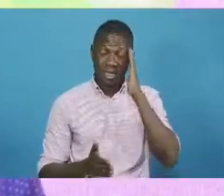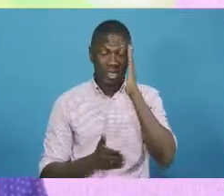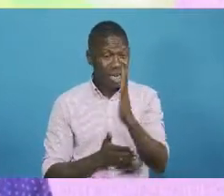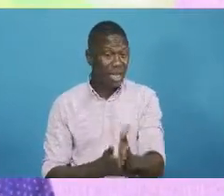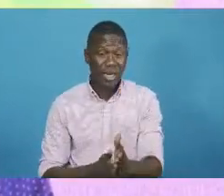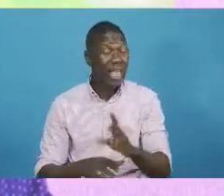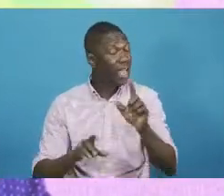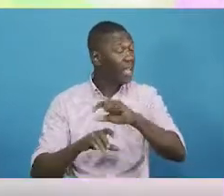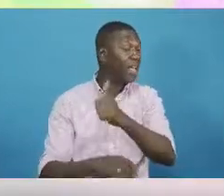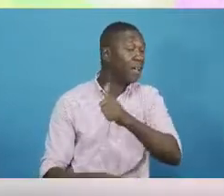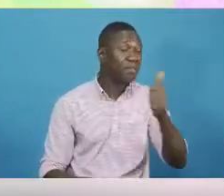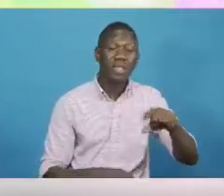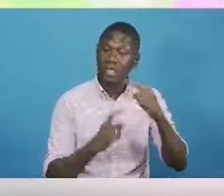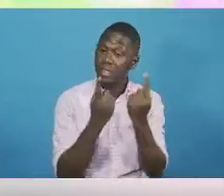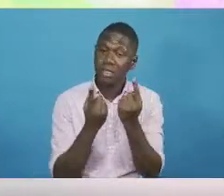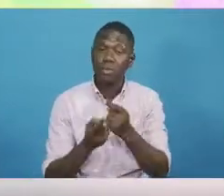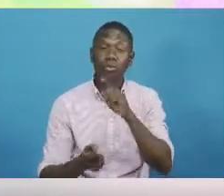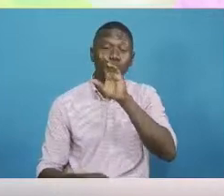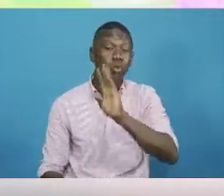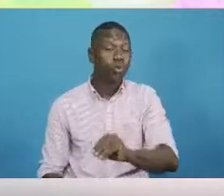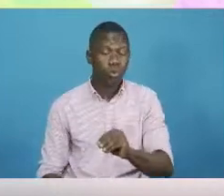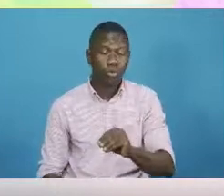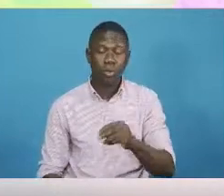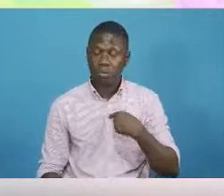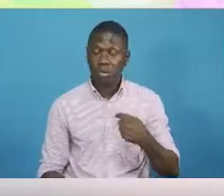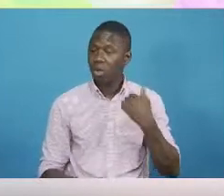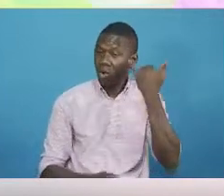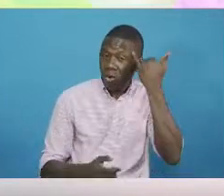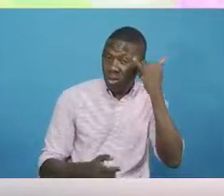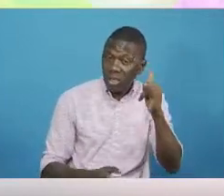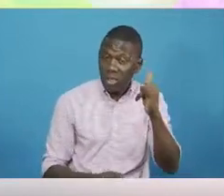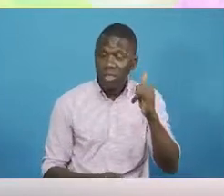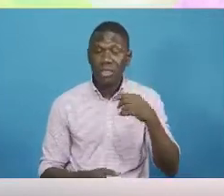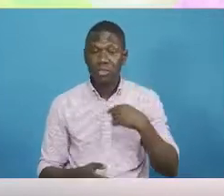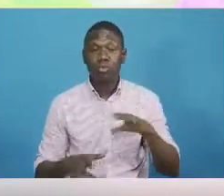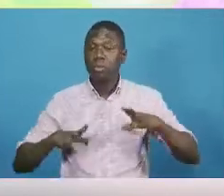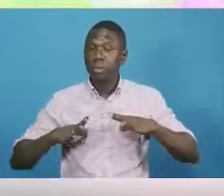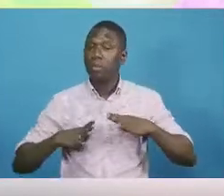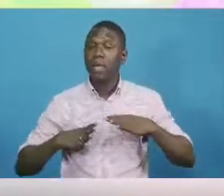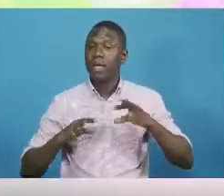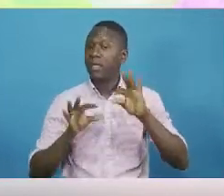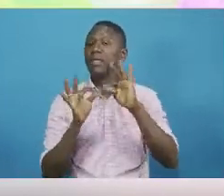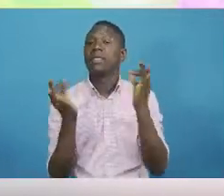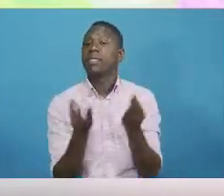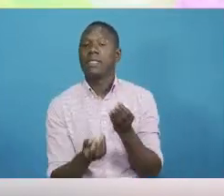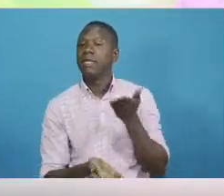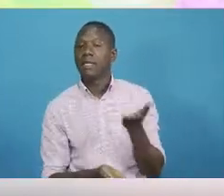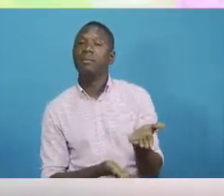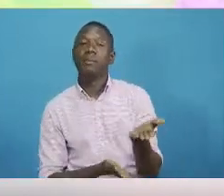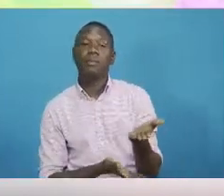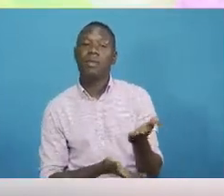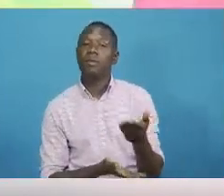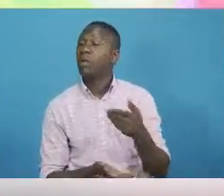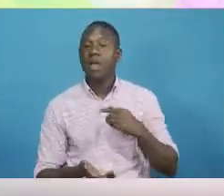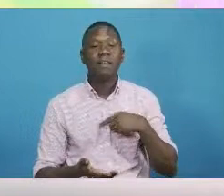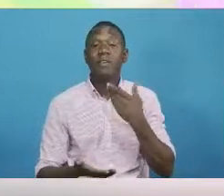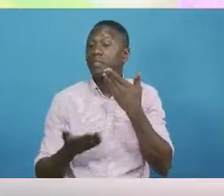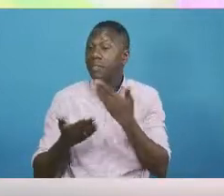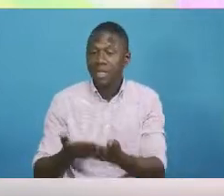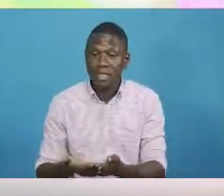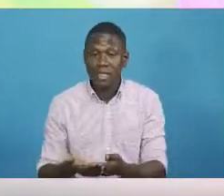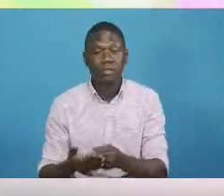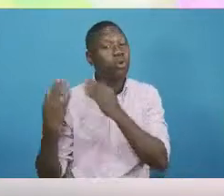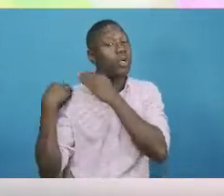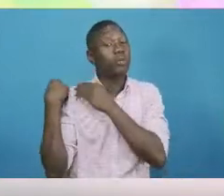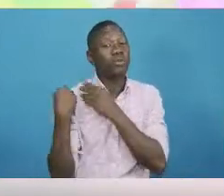reality, everything that we do, in my view, is to prepare a team. At the end of the day, it rests on